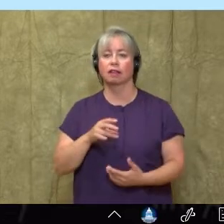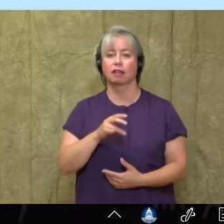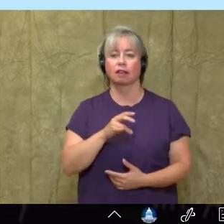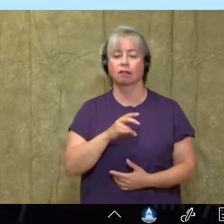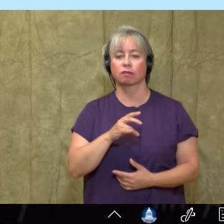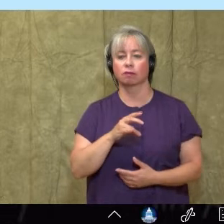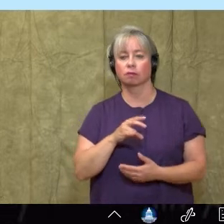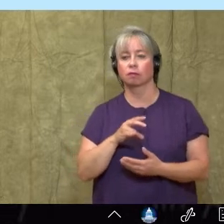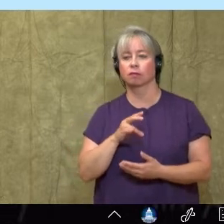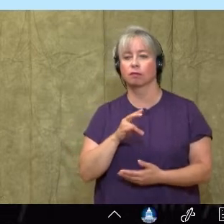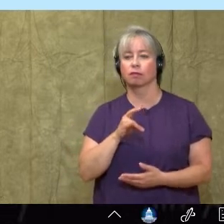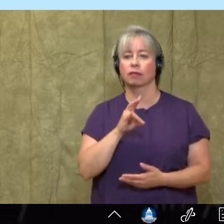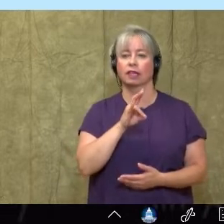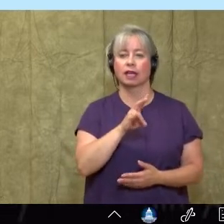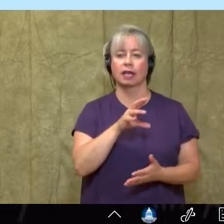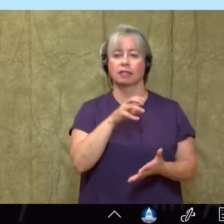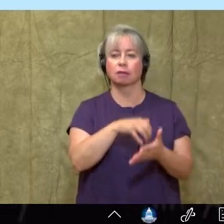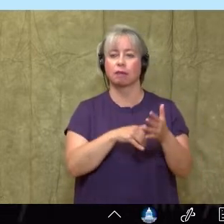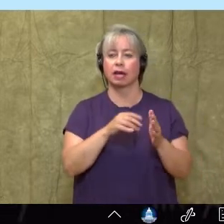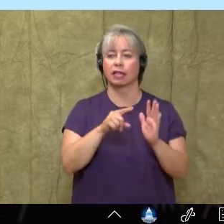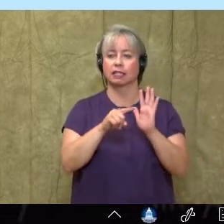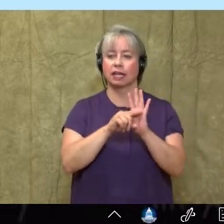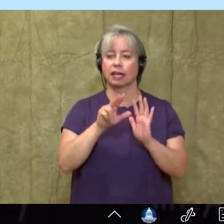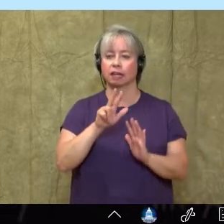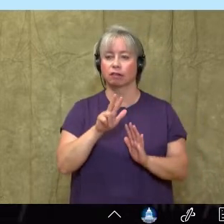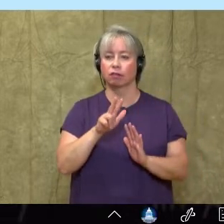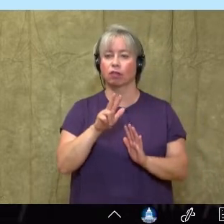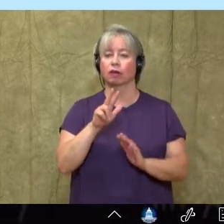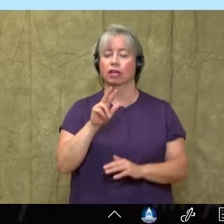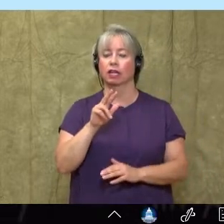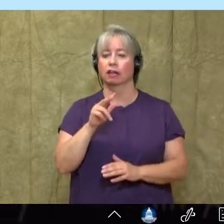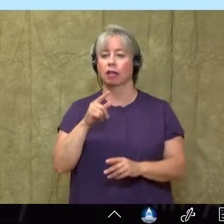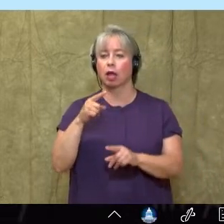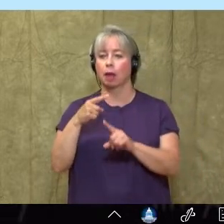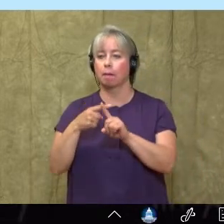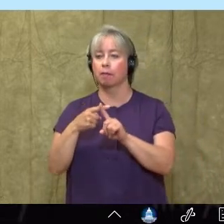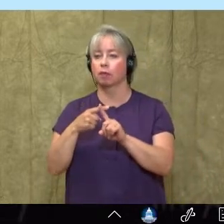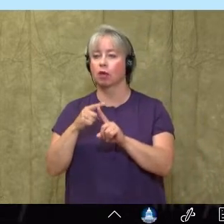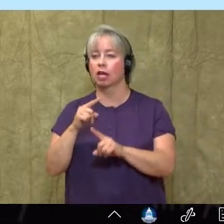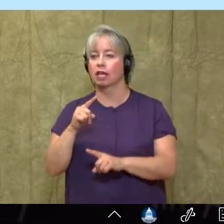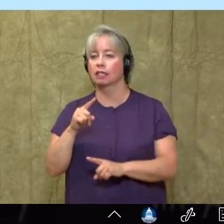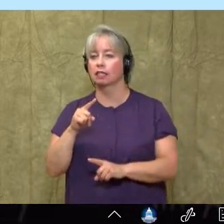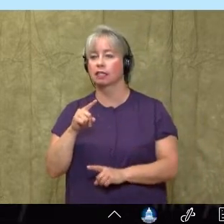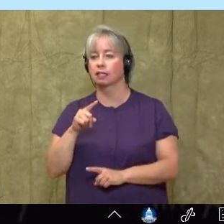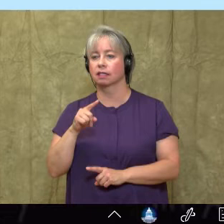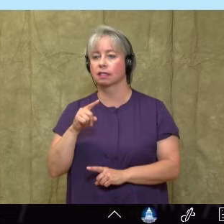minus x sub 1, yes, squared, plus y squared, which is